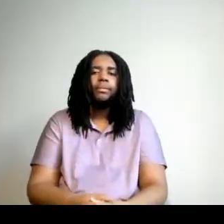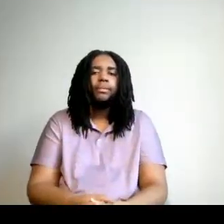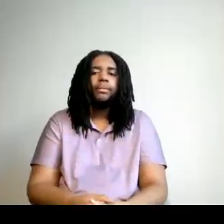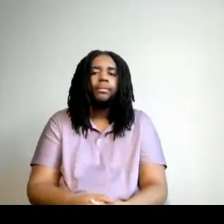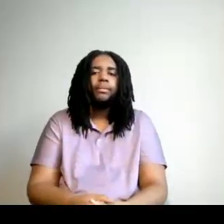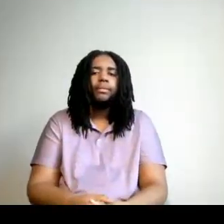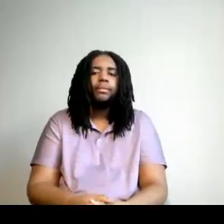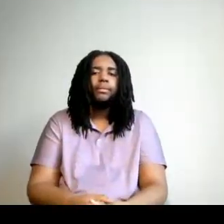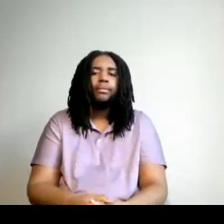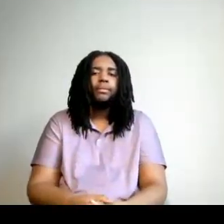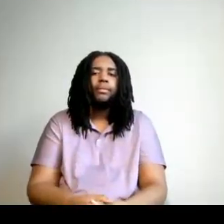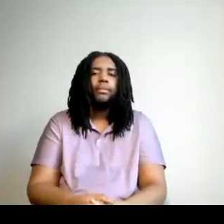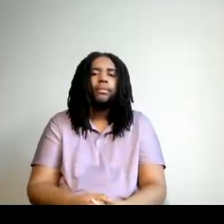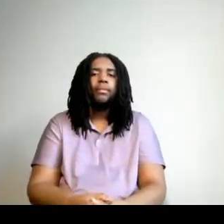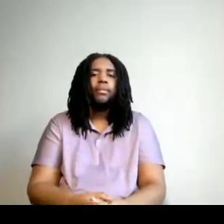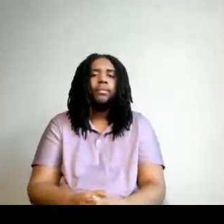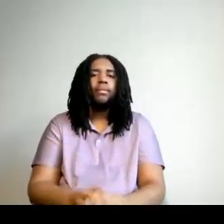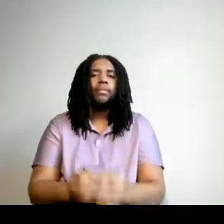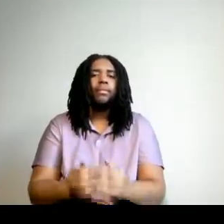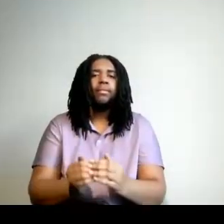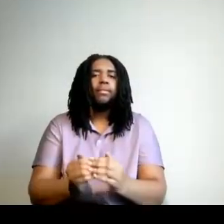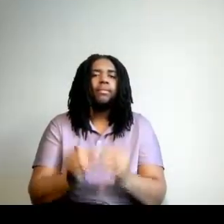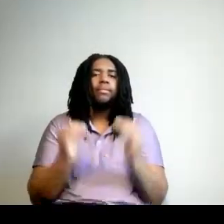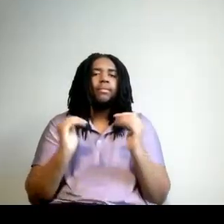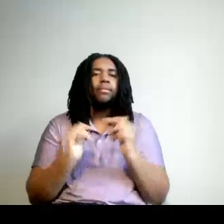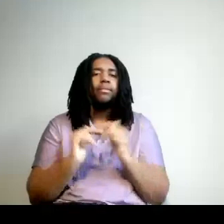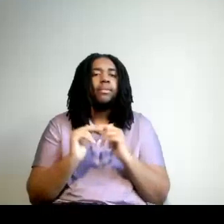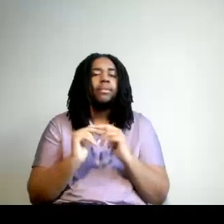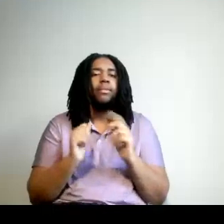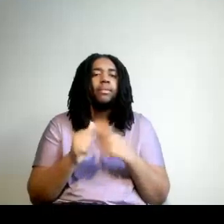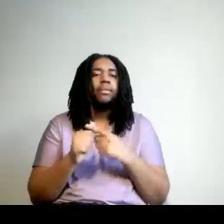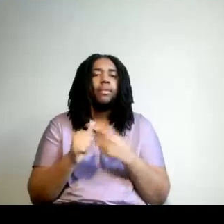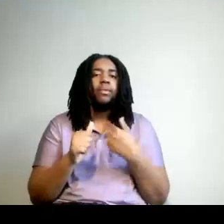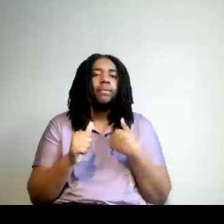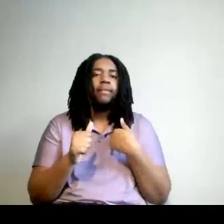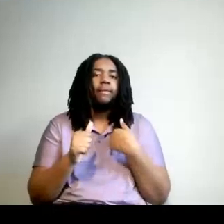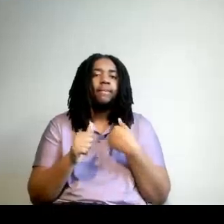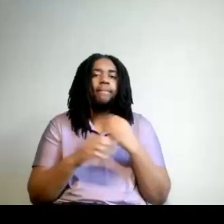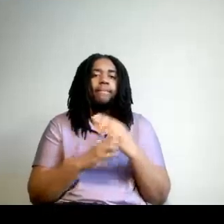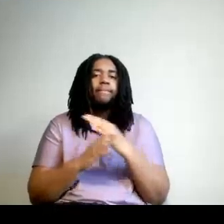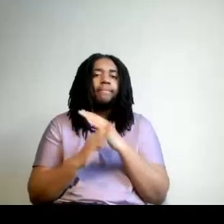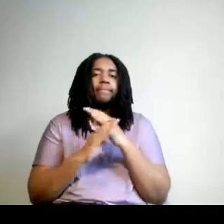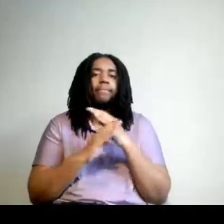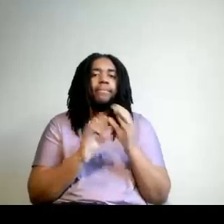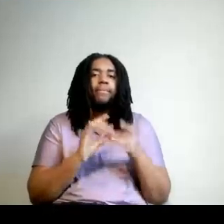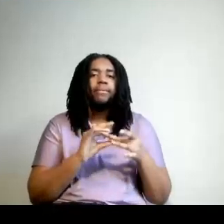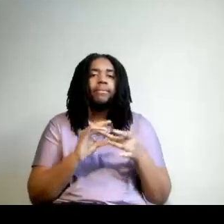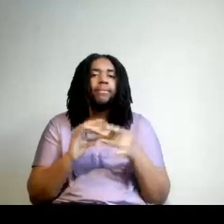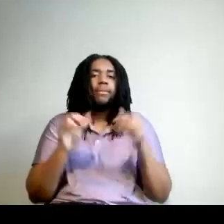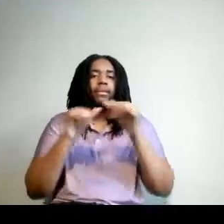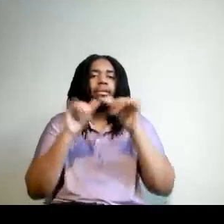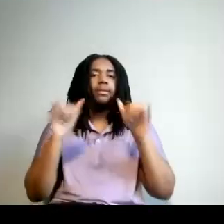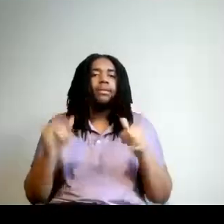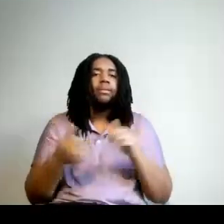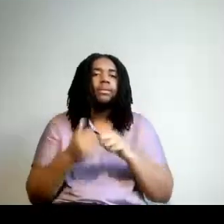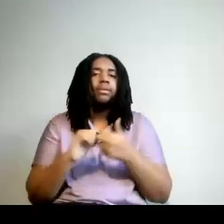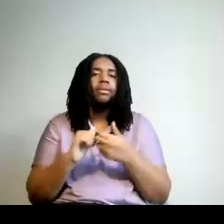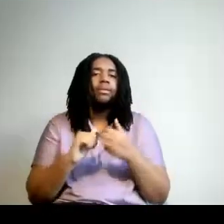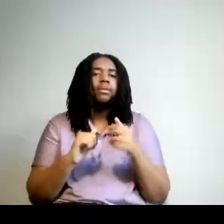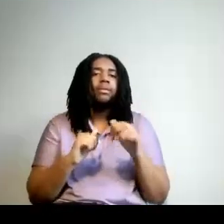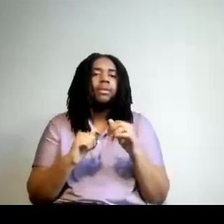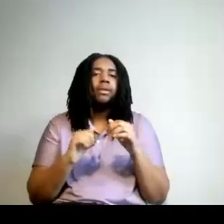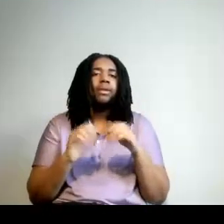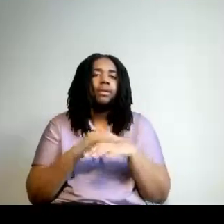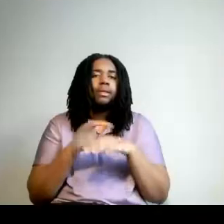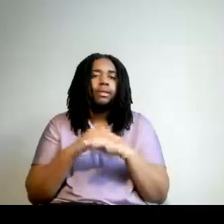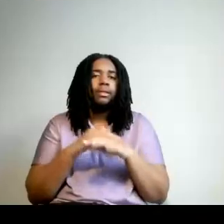So if we advance the slide first, we have barriers that are related to system issues such as access to